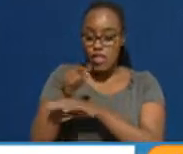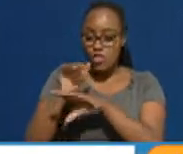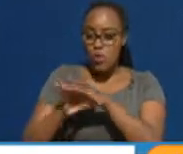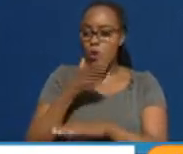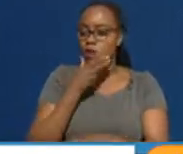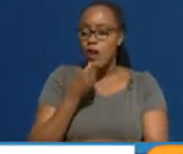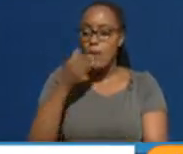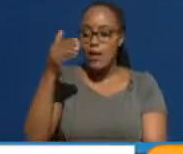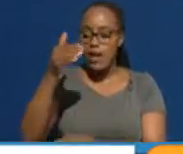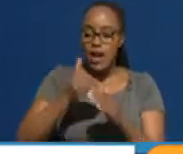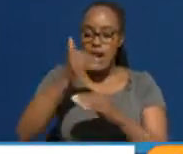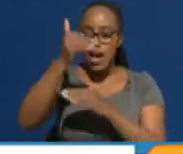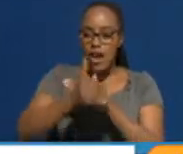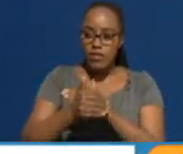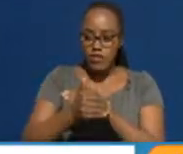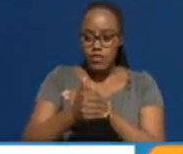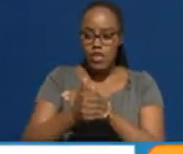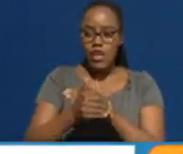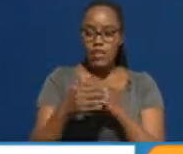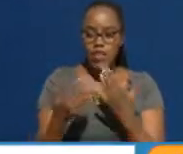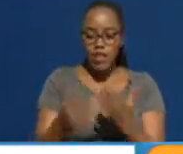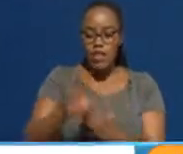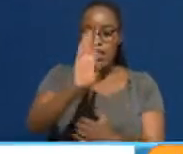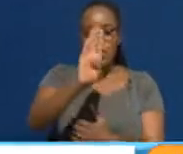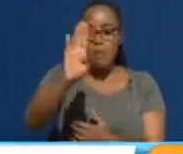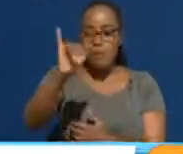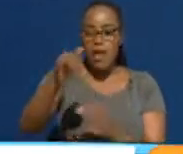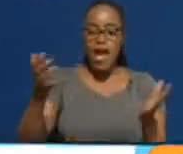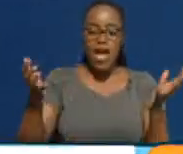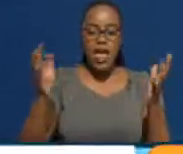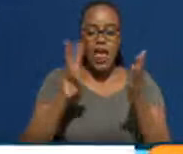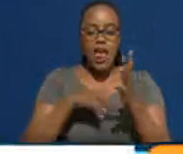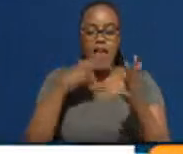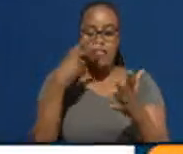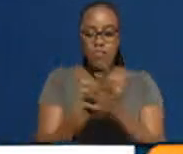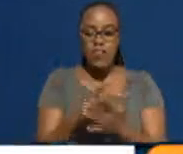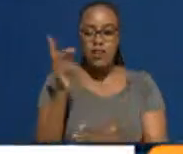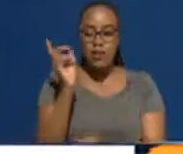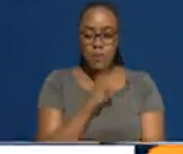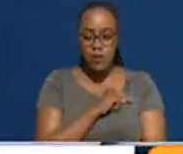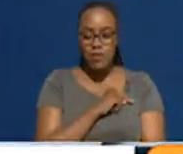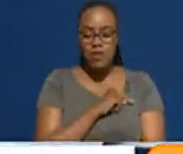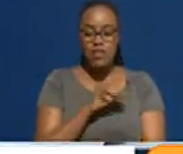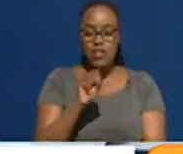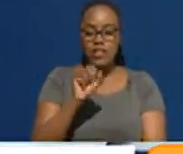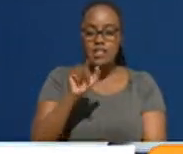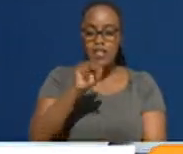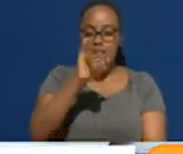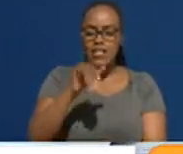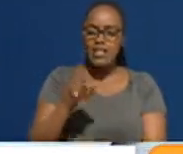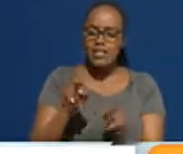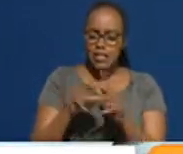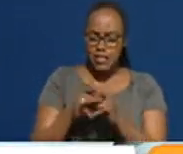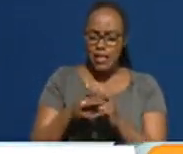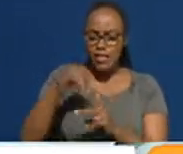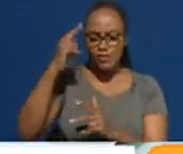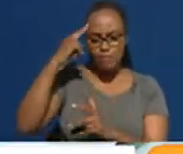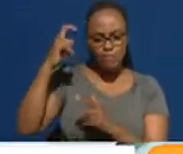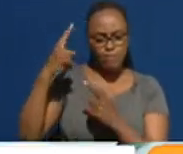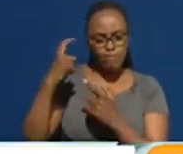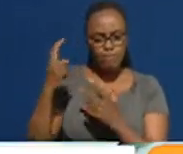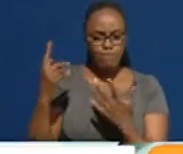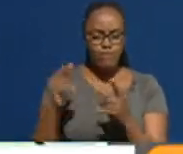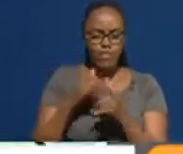here. After the fall of BBI, Sakaja and I started to become very ingenious. Yeah. And we